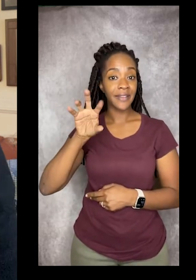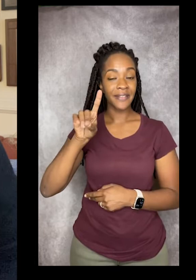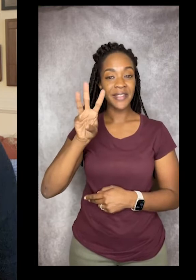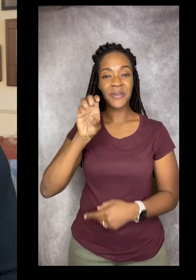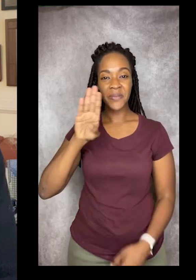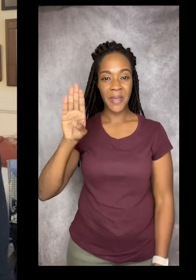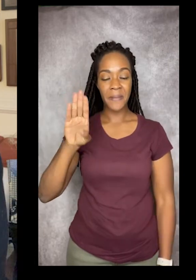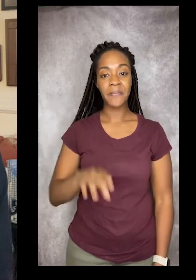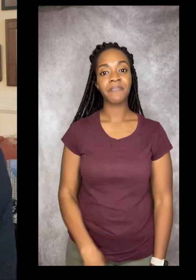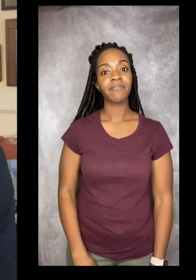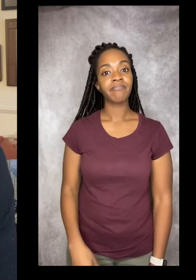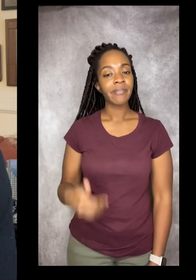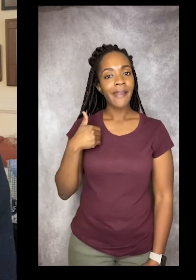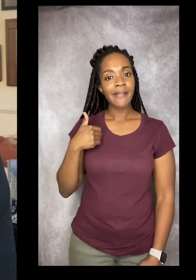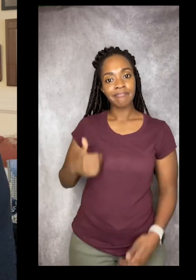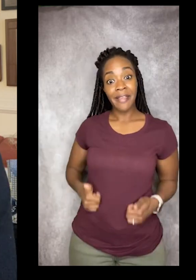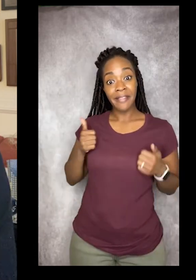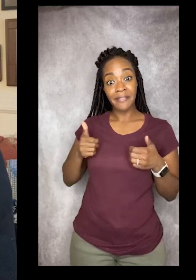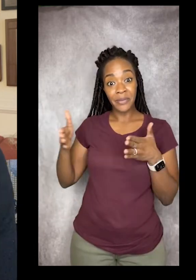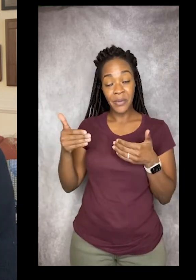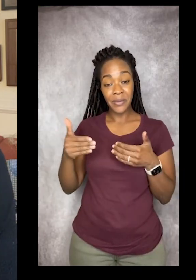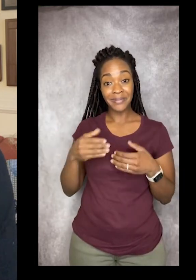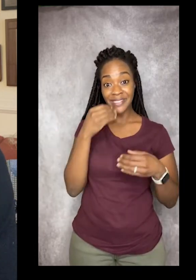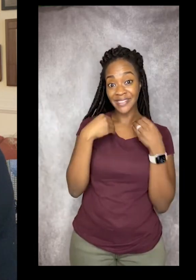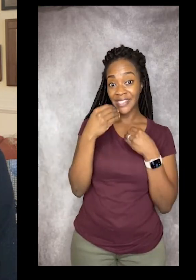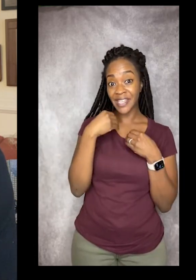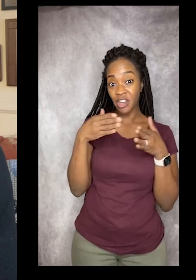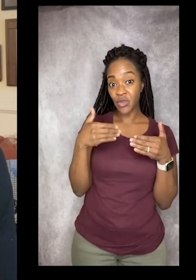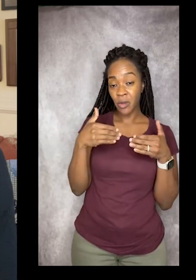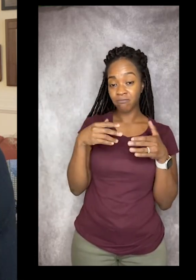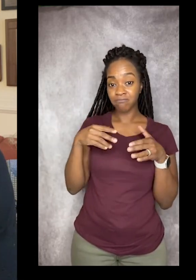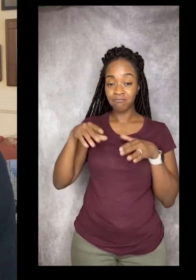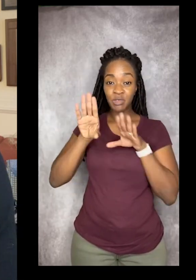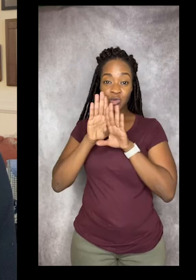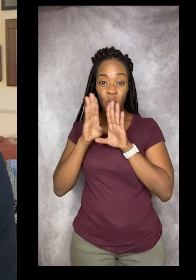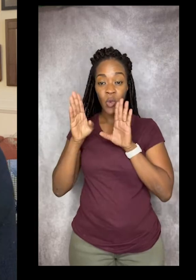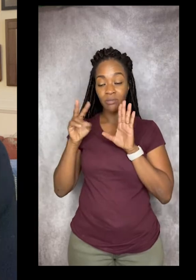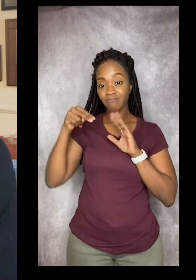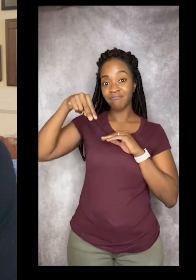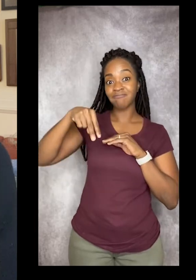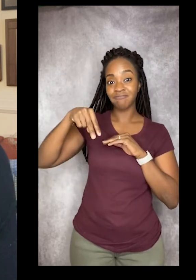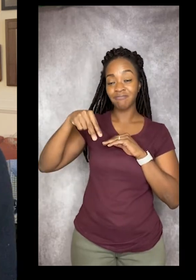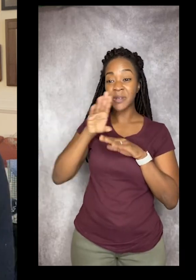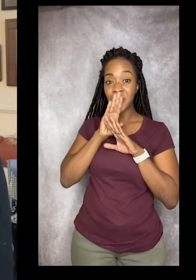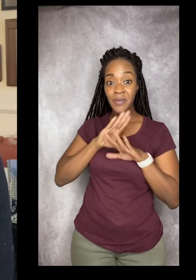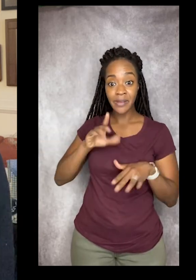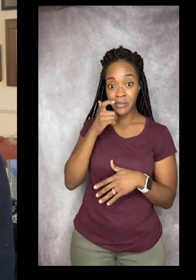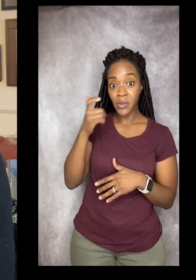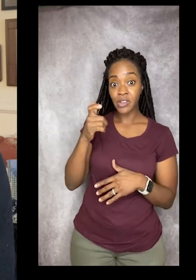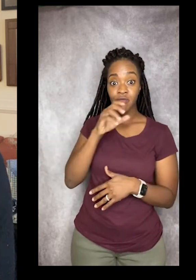The boy stood in the door between the living and dining rooms, silently watching the old man, who was for him